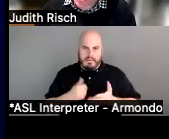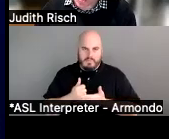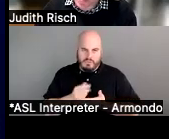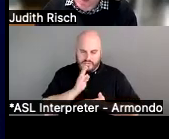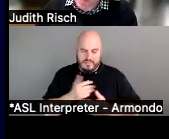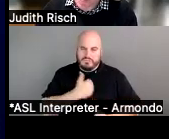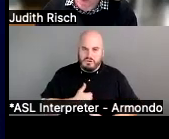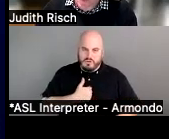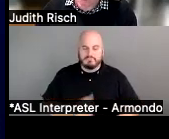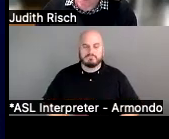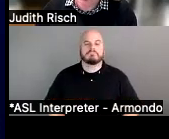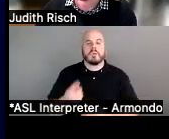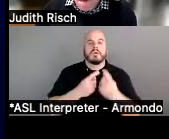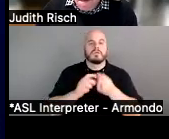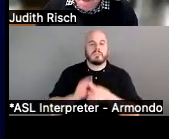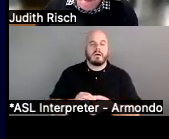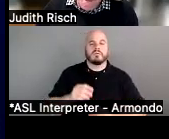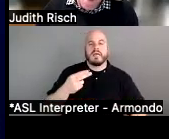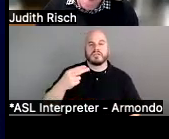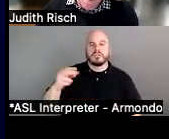the HHS piece?